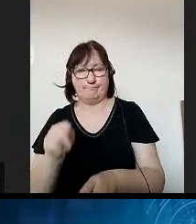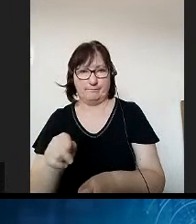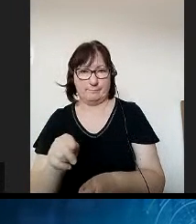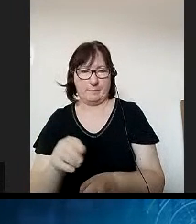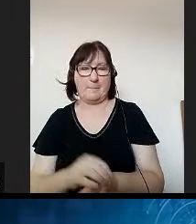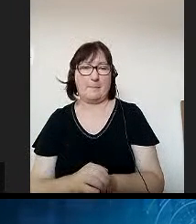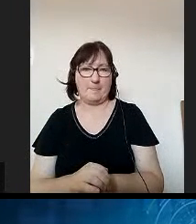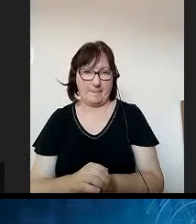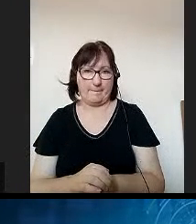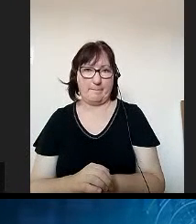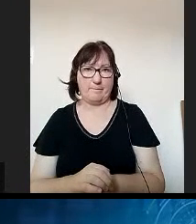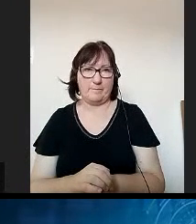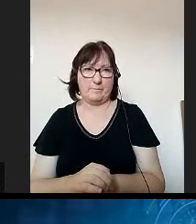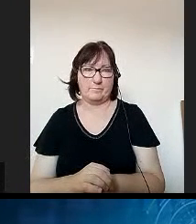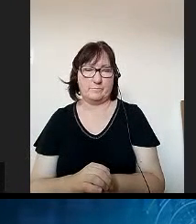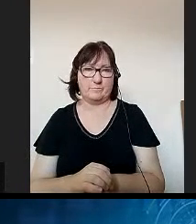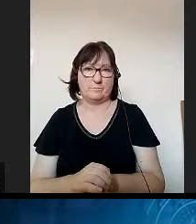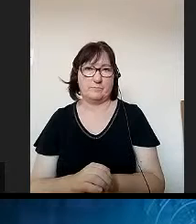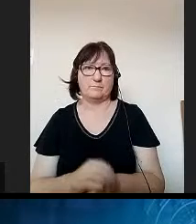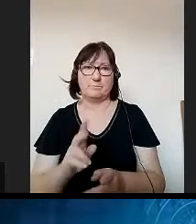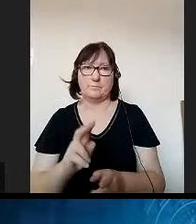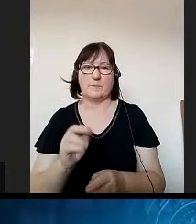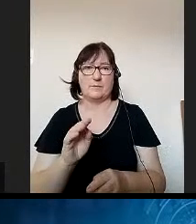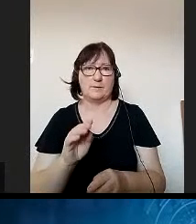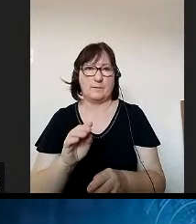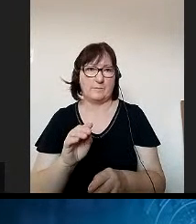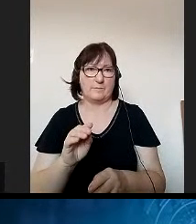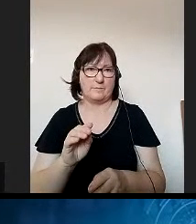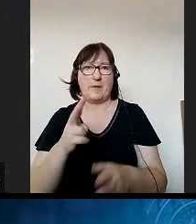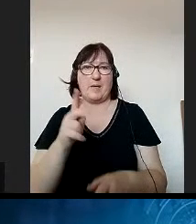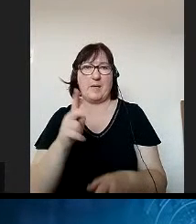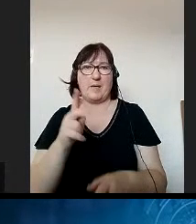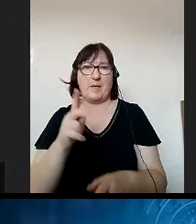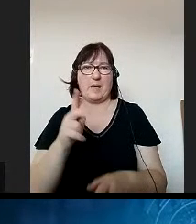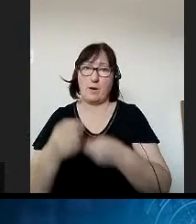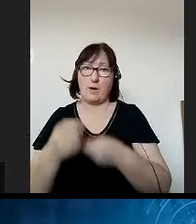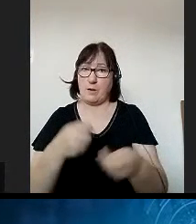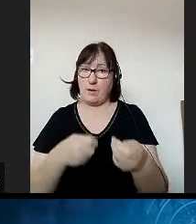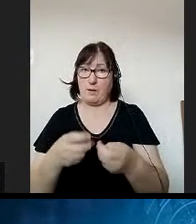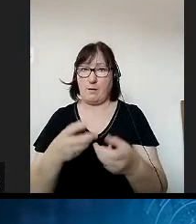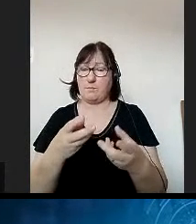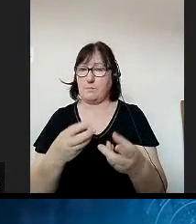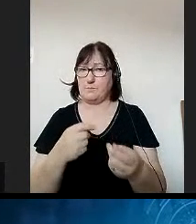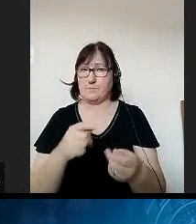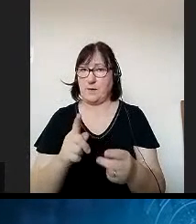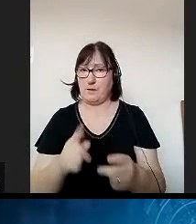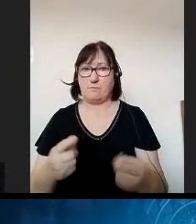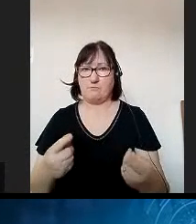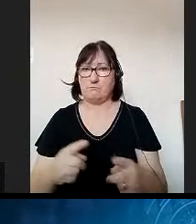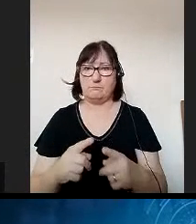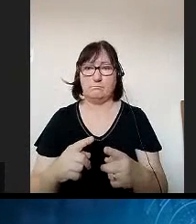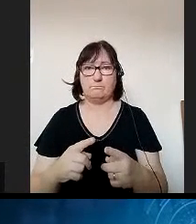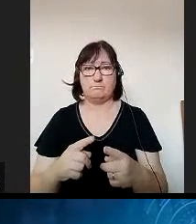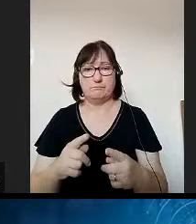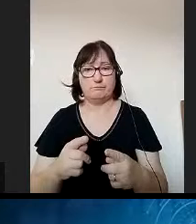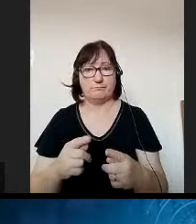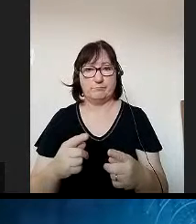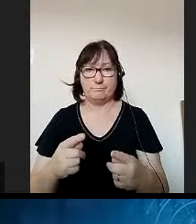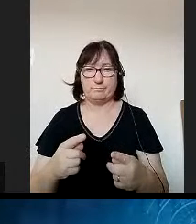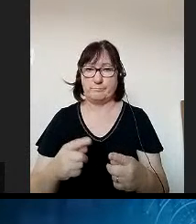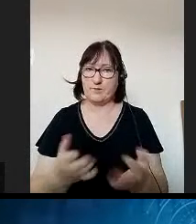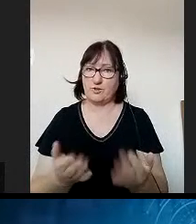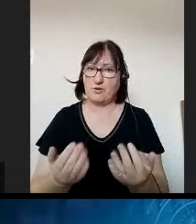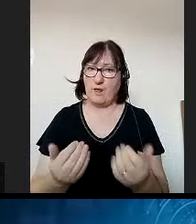from the trader challenging the decision that was made, and he succeed in his